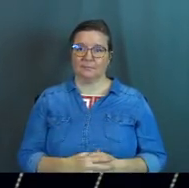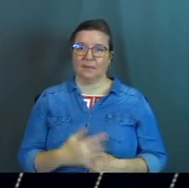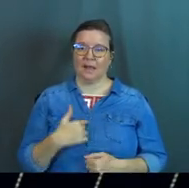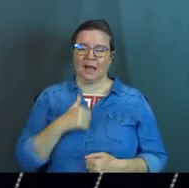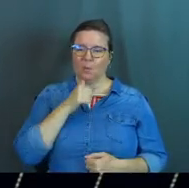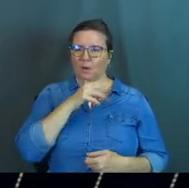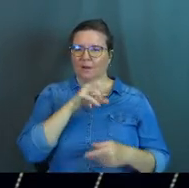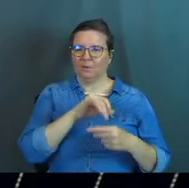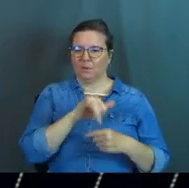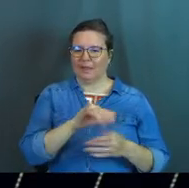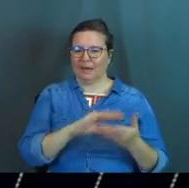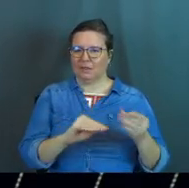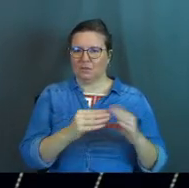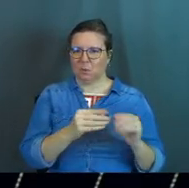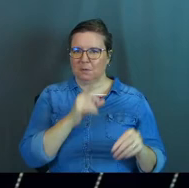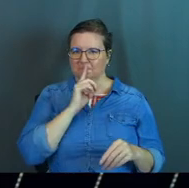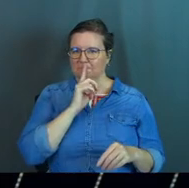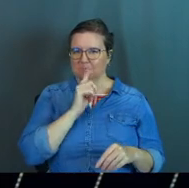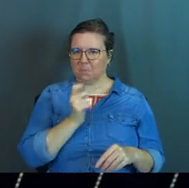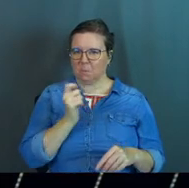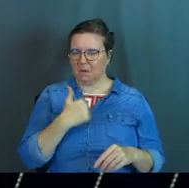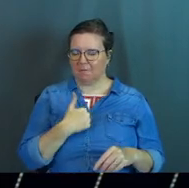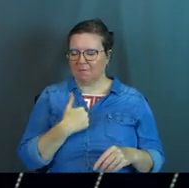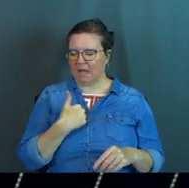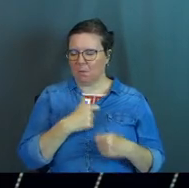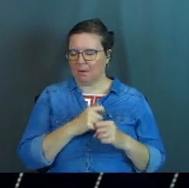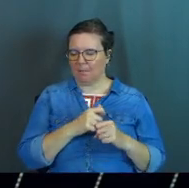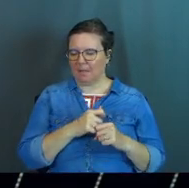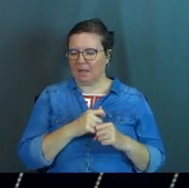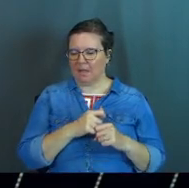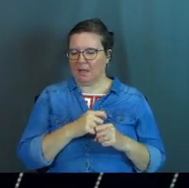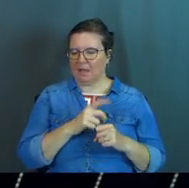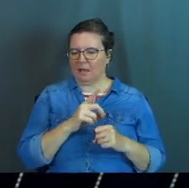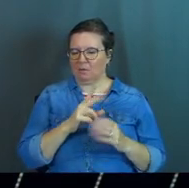I wouldn't have included that in the story. I wouldn't make the